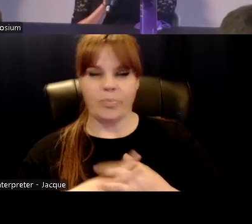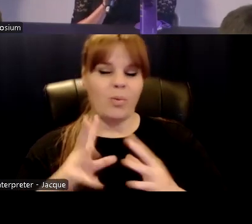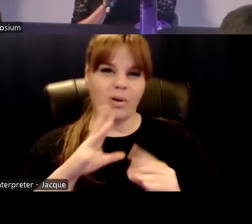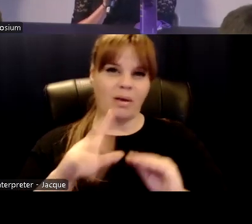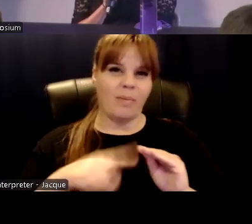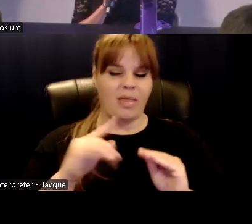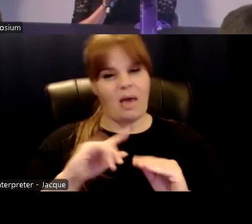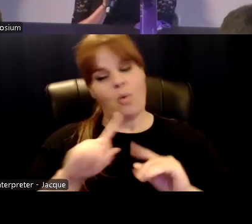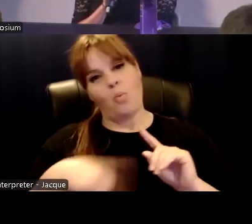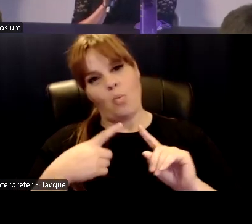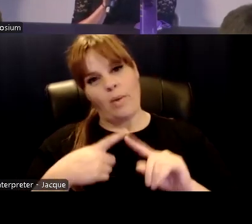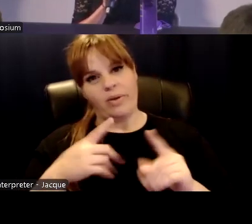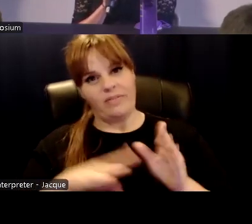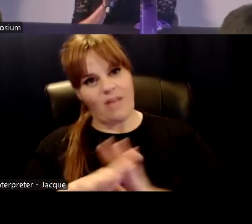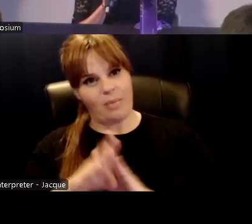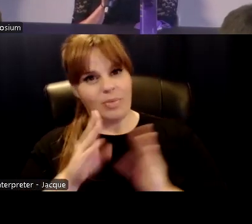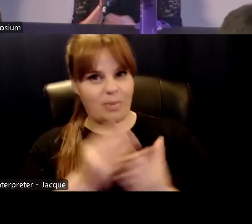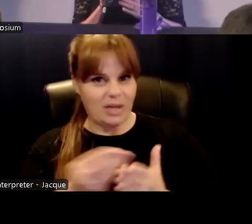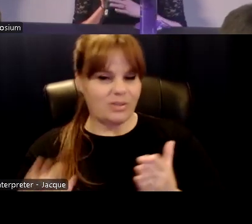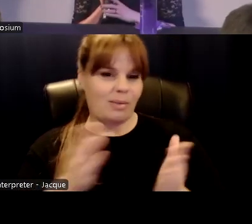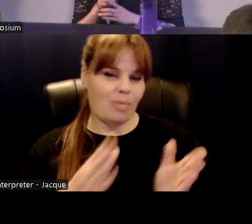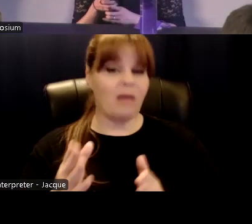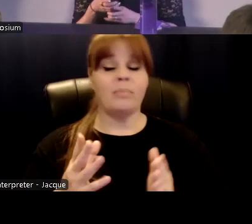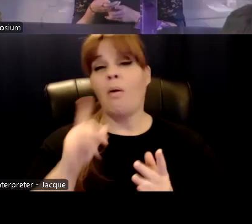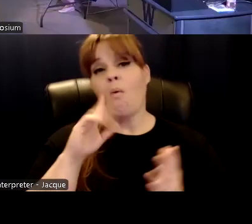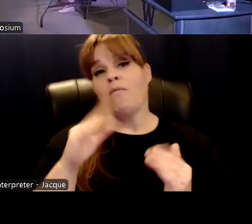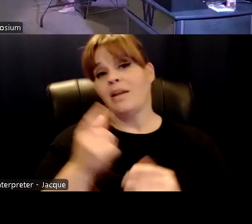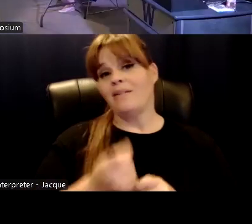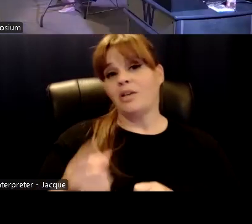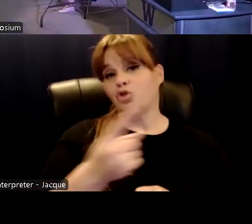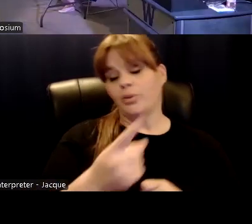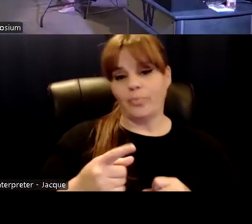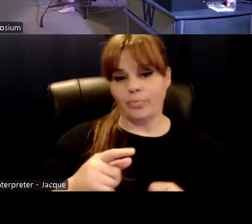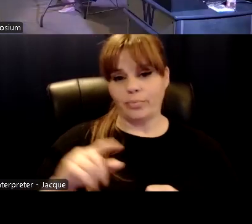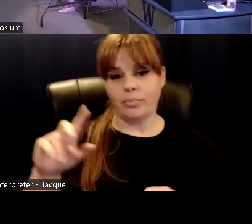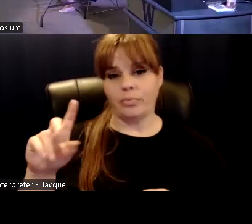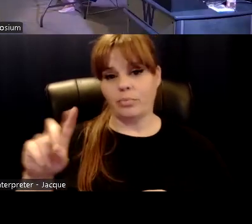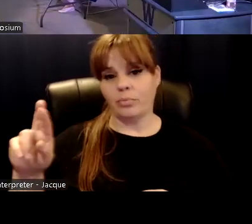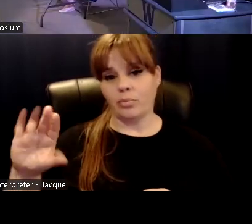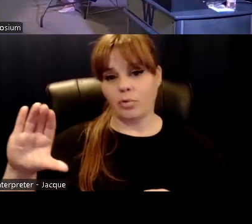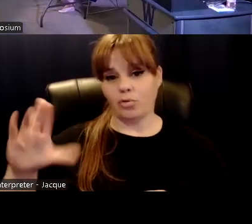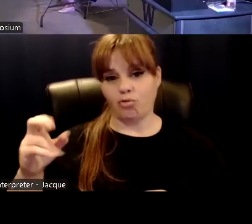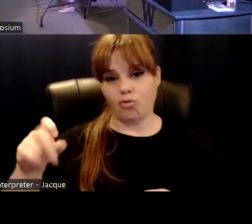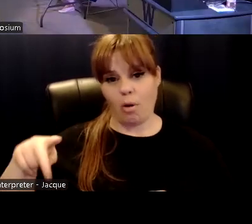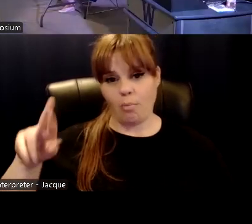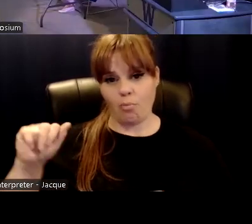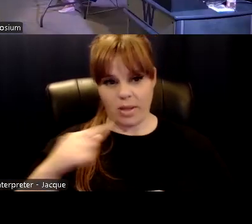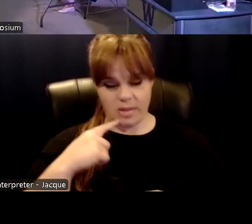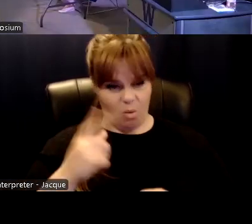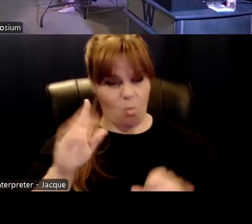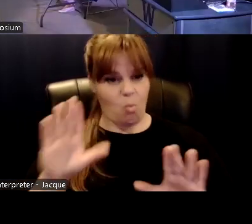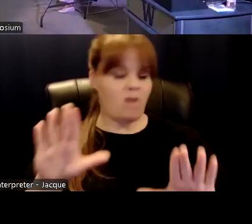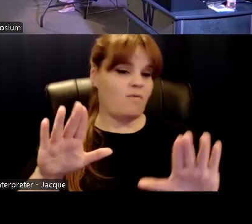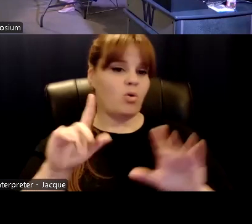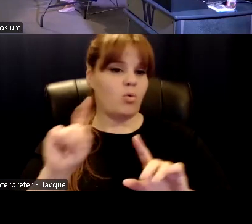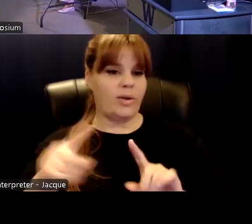of the materials and the plan, but hopefully next year sometime. So I have a wonderful question from the audience, and I think